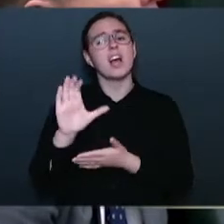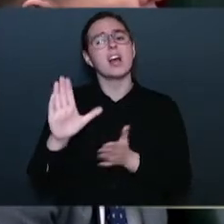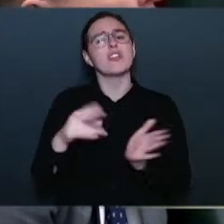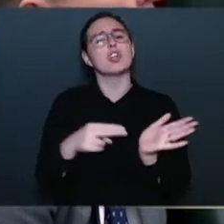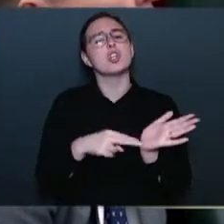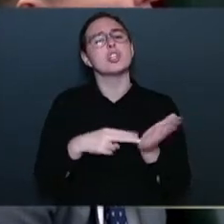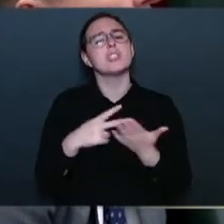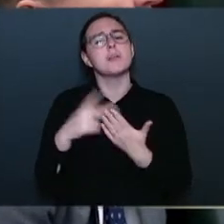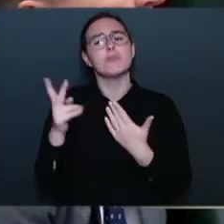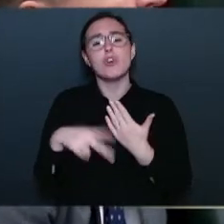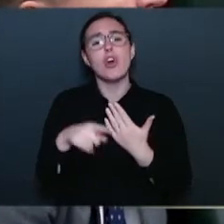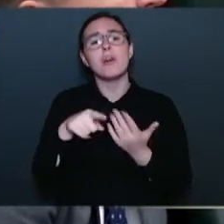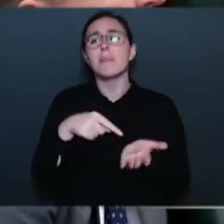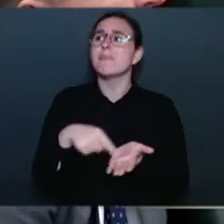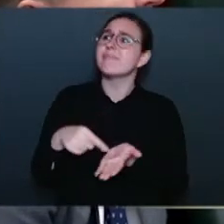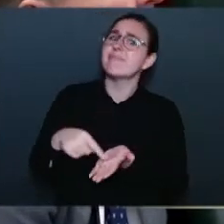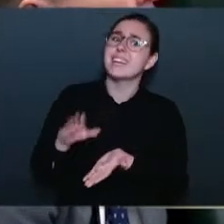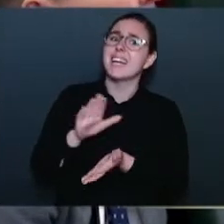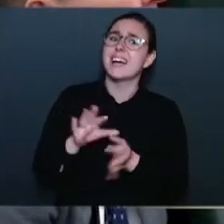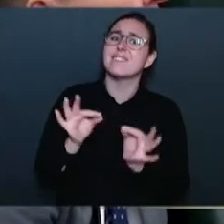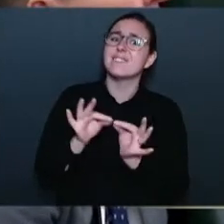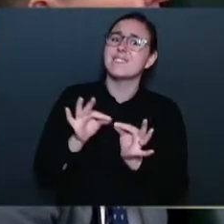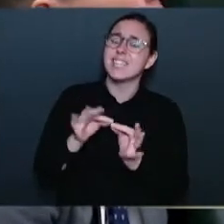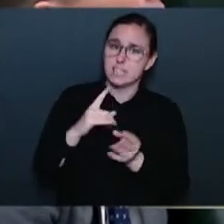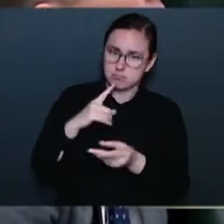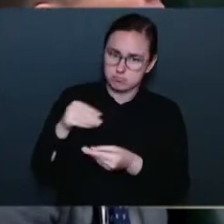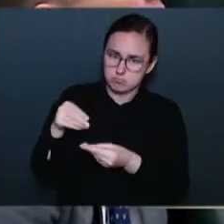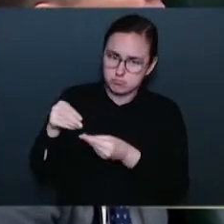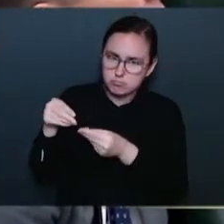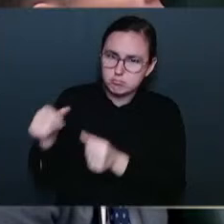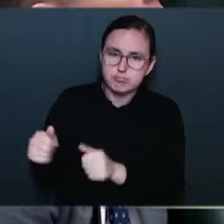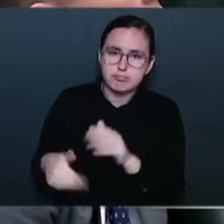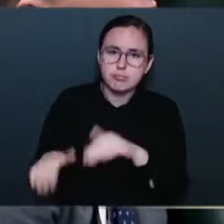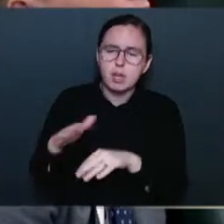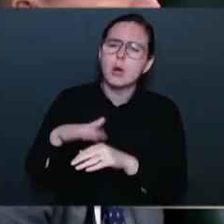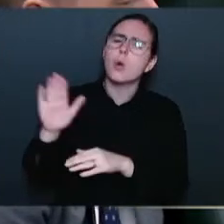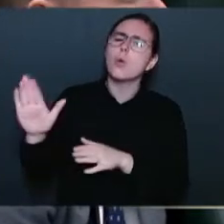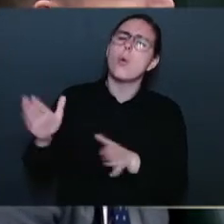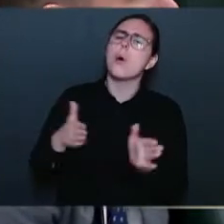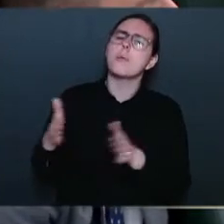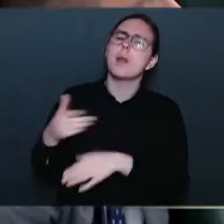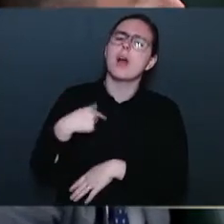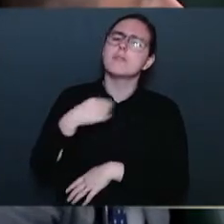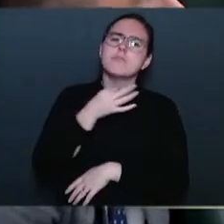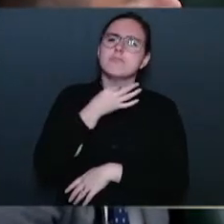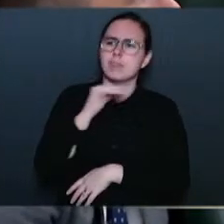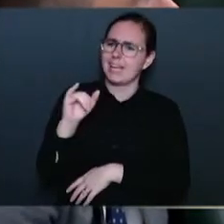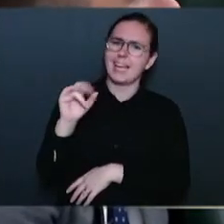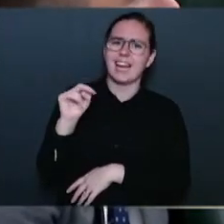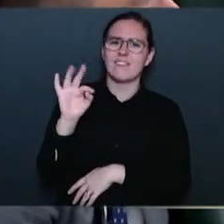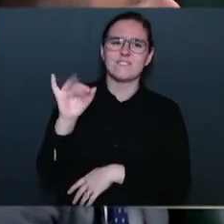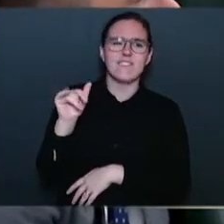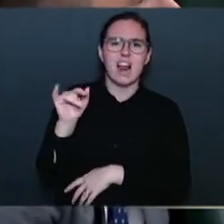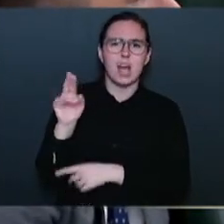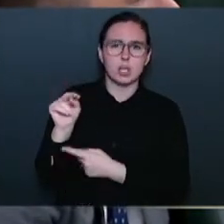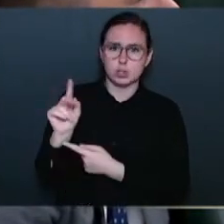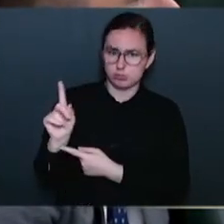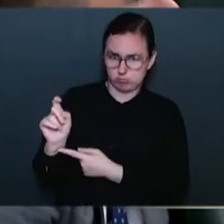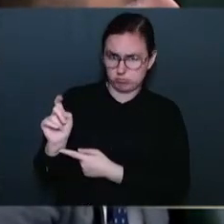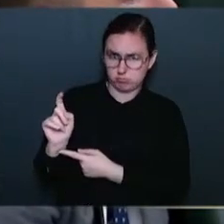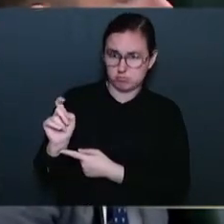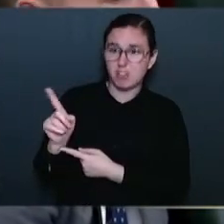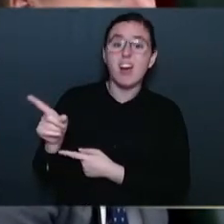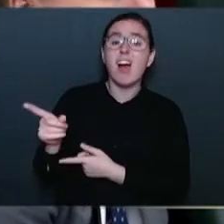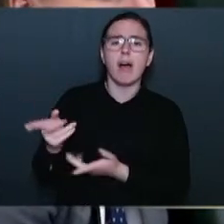the ucp's plan for inflation the package put forward by the UCP government deliberately excludes more than 2 million albertans that's 2